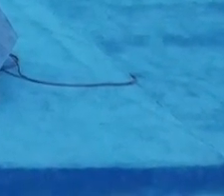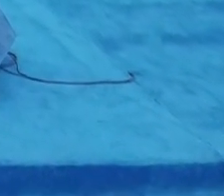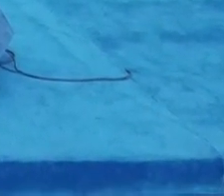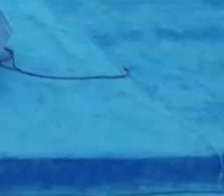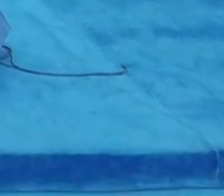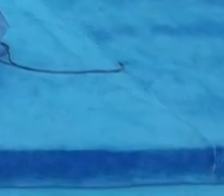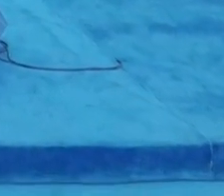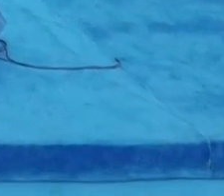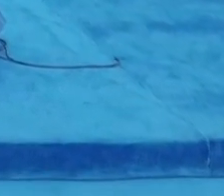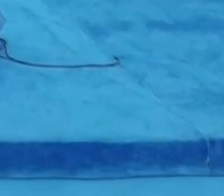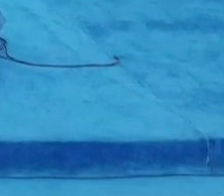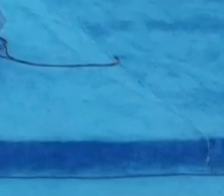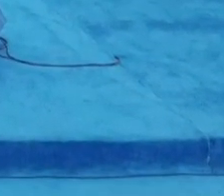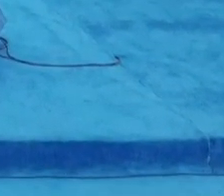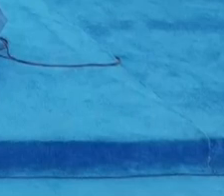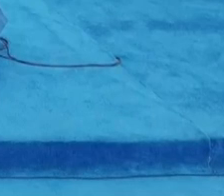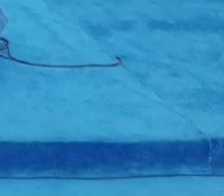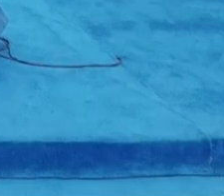Glorious morning.